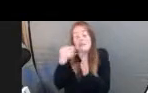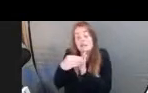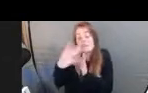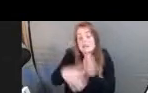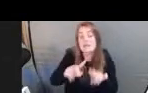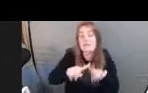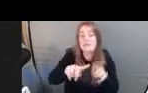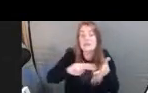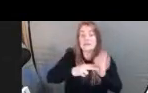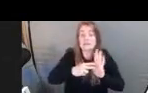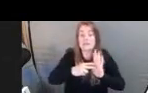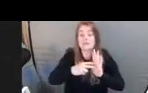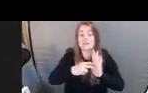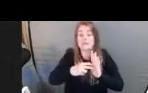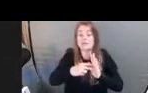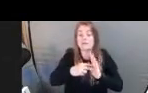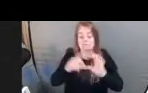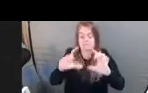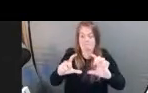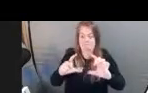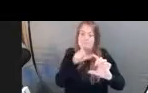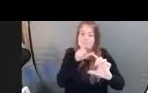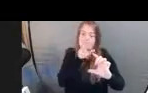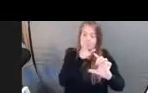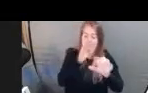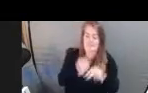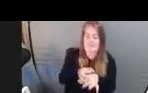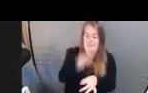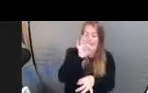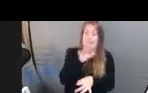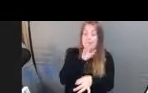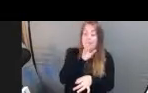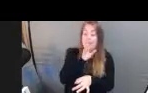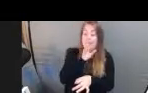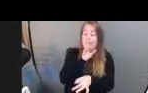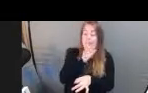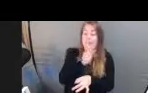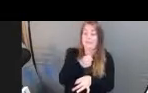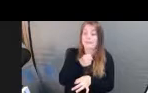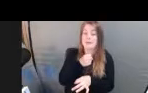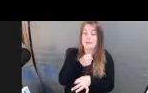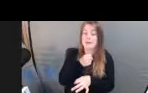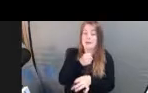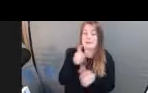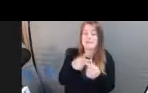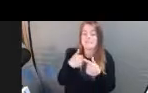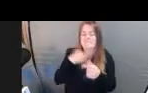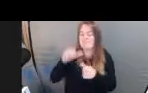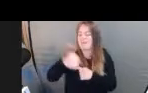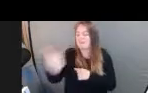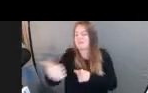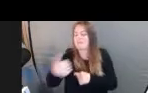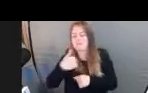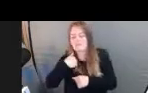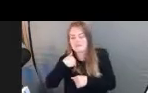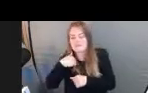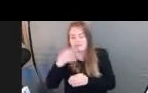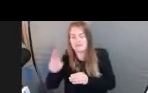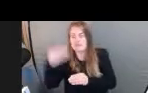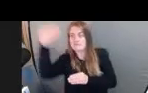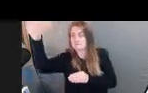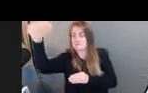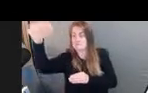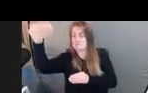person on the other end to obviously speak into a microphone. And then there is like a 3M strip on the other side that you can stick to the other